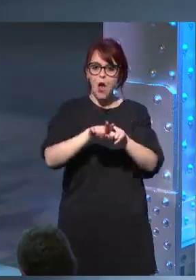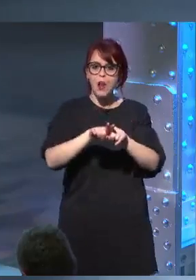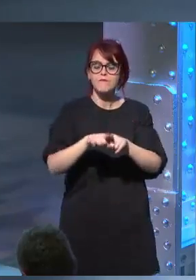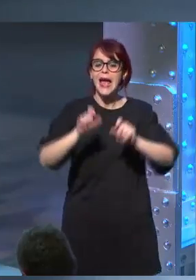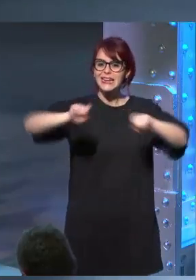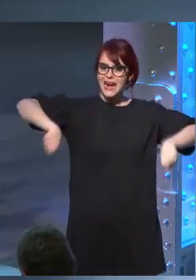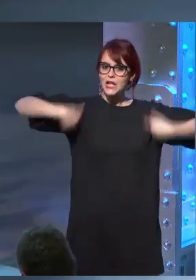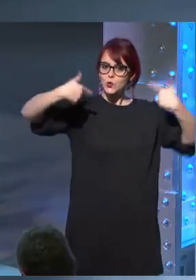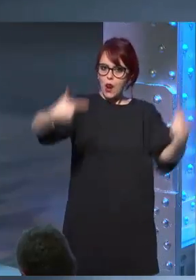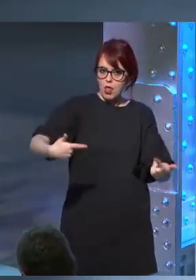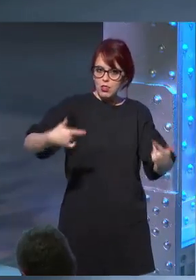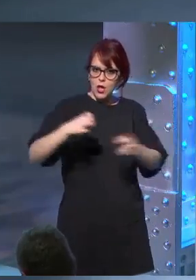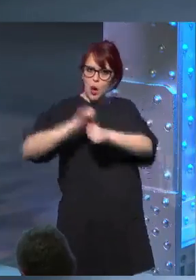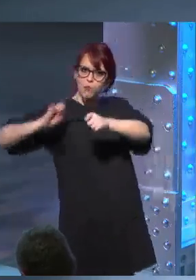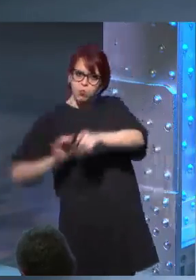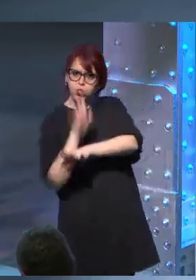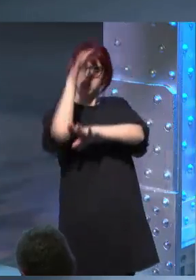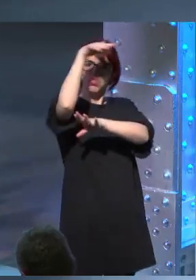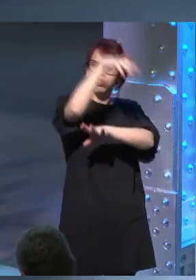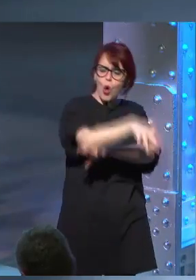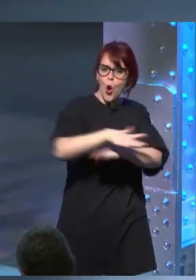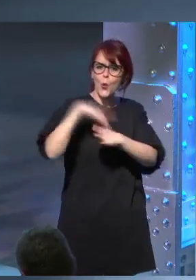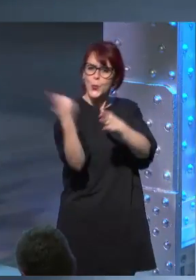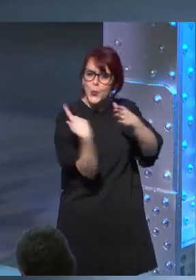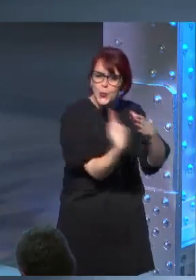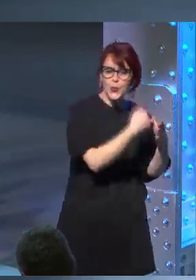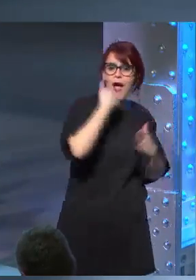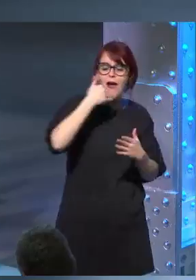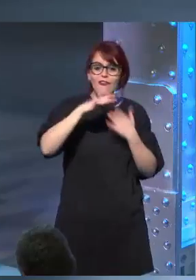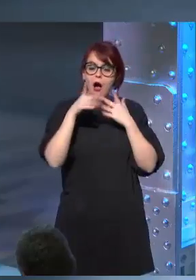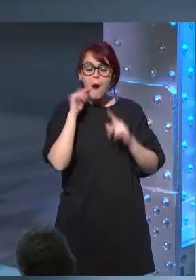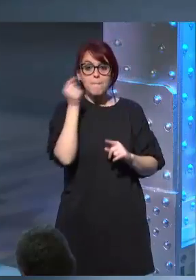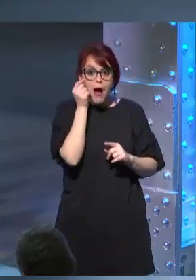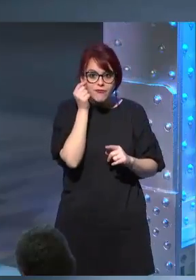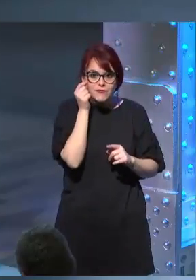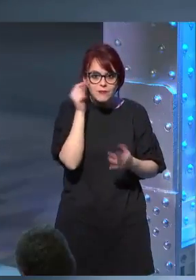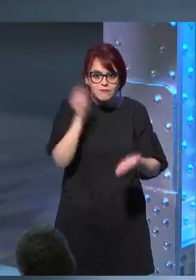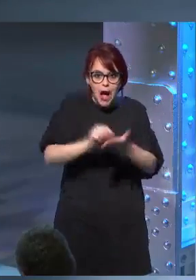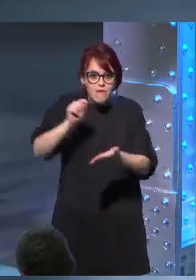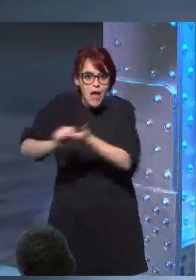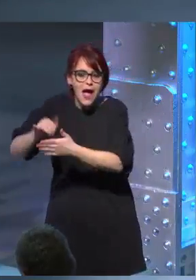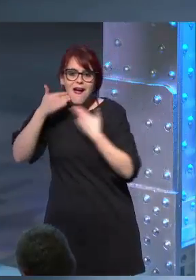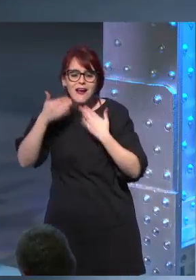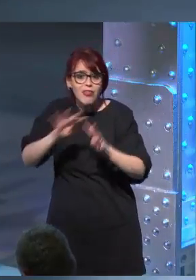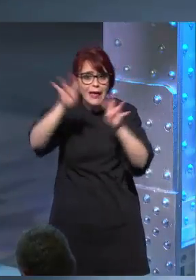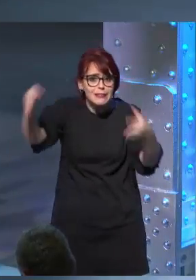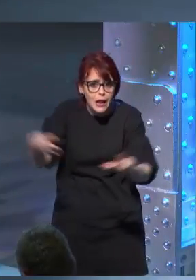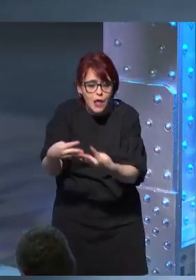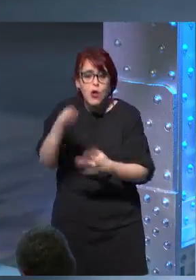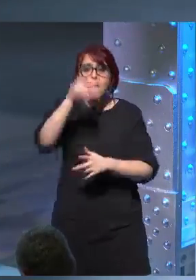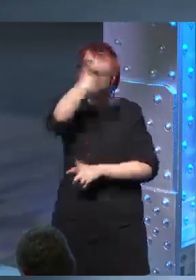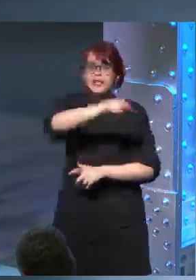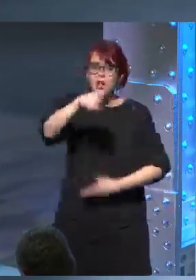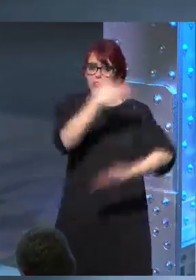learn about the natural catastrophes or how we can help in 1 second. And this is thanks